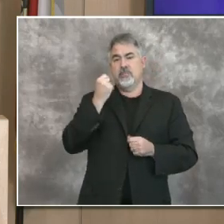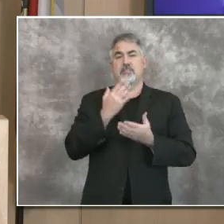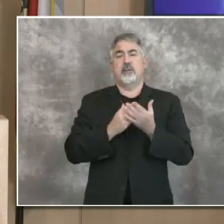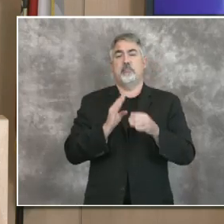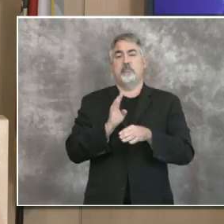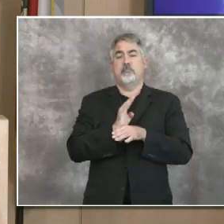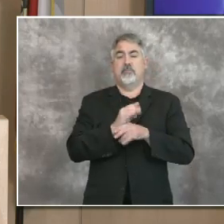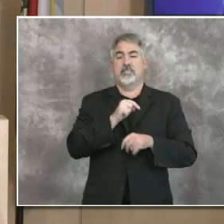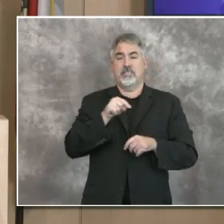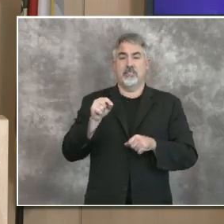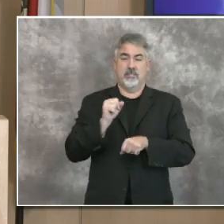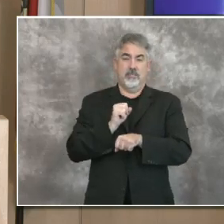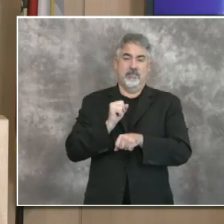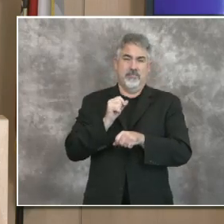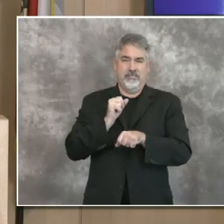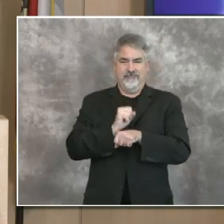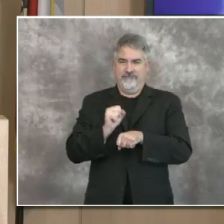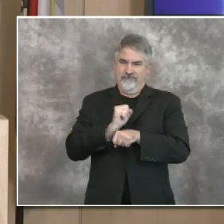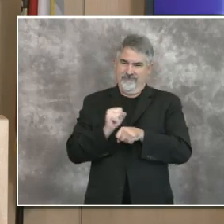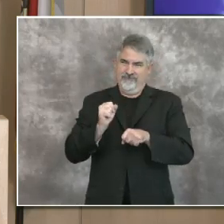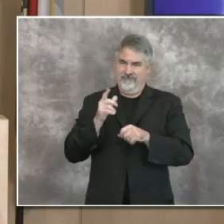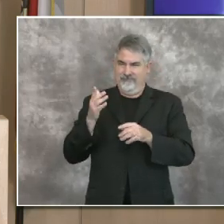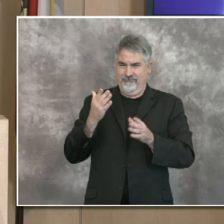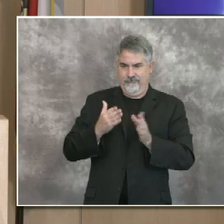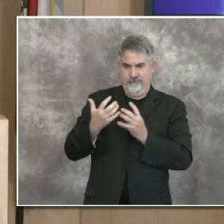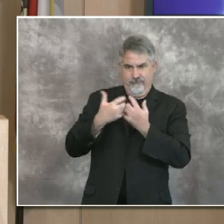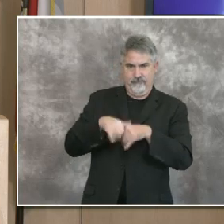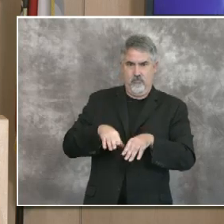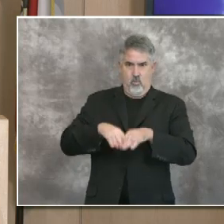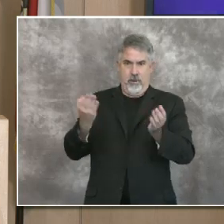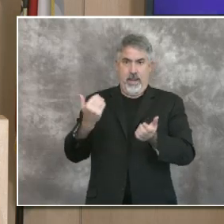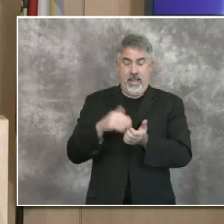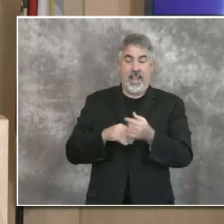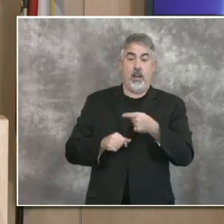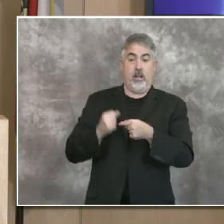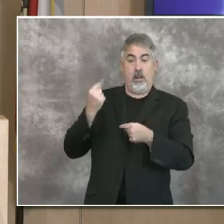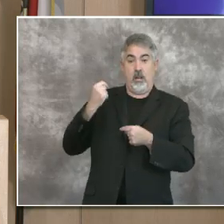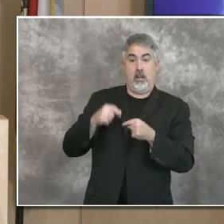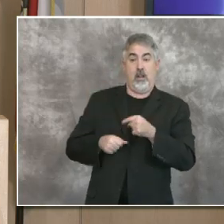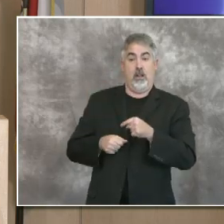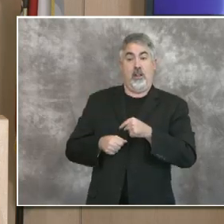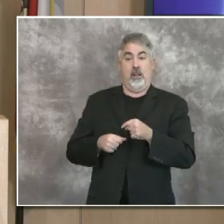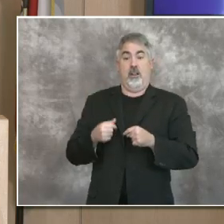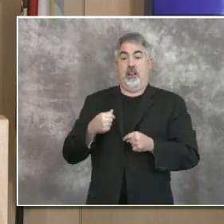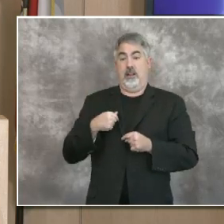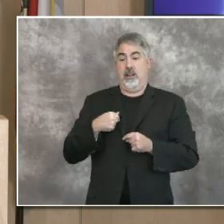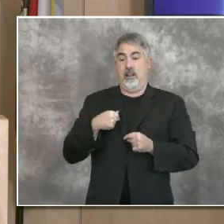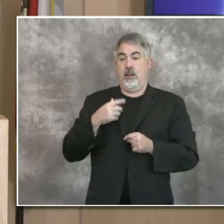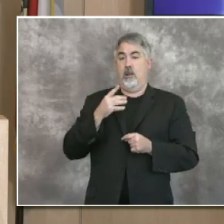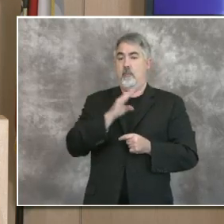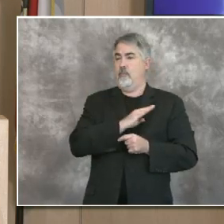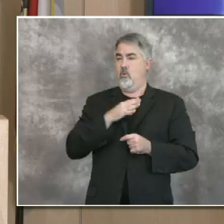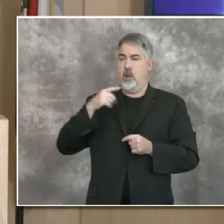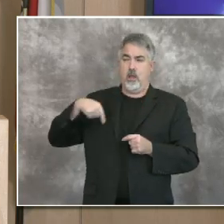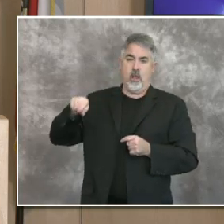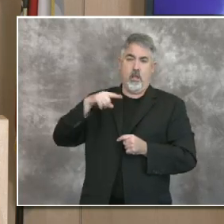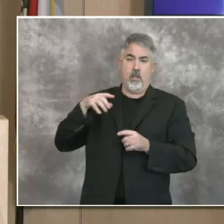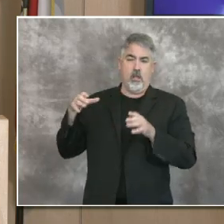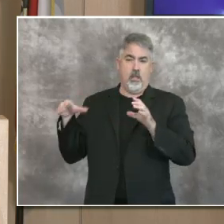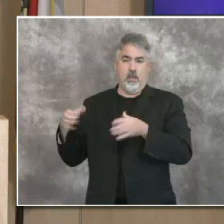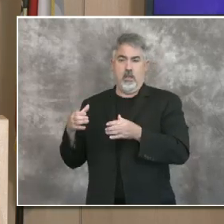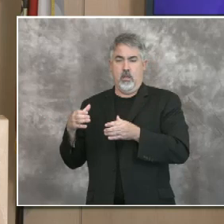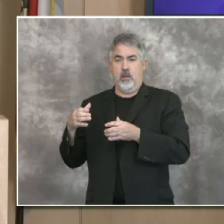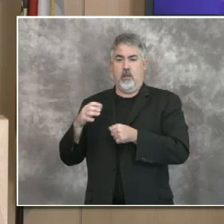business reopening plans, I'll be bringing a proposal forward at our next board meeting, along with my COVID partner